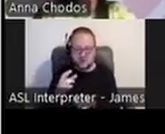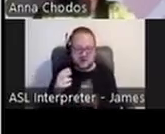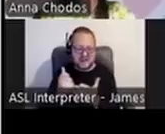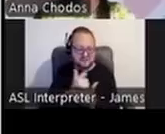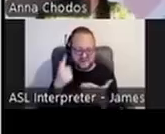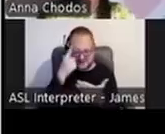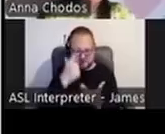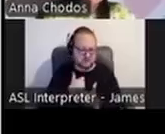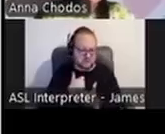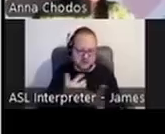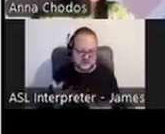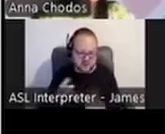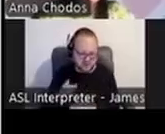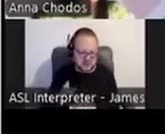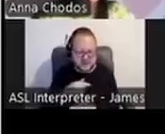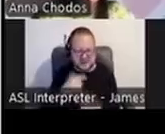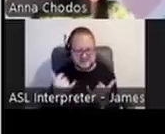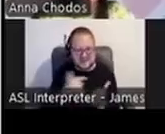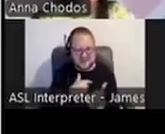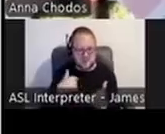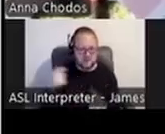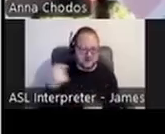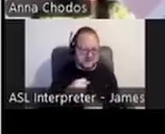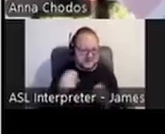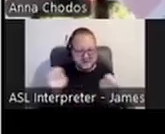those things. And that's really